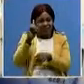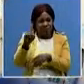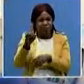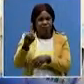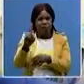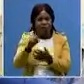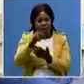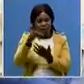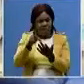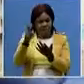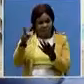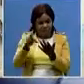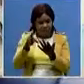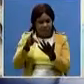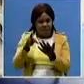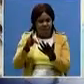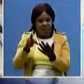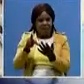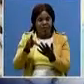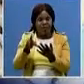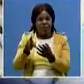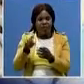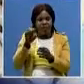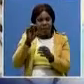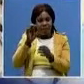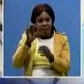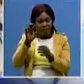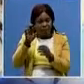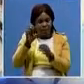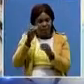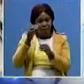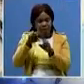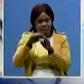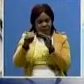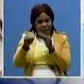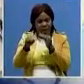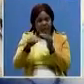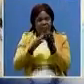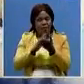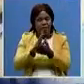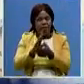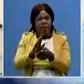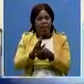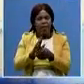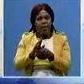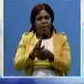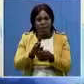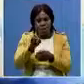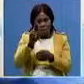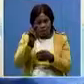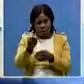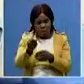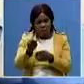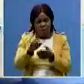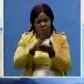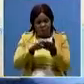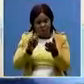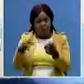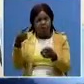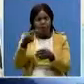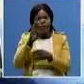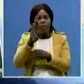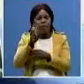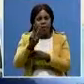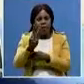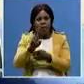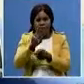at international level by the United Nations in the quest to eradicate gender-based violence. As you may